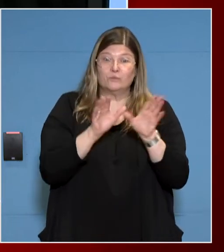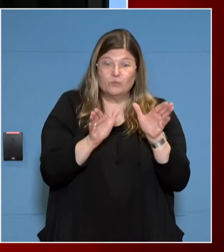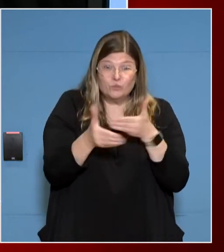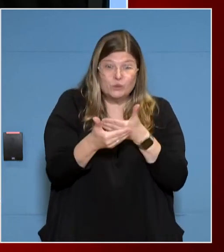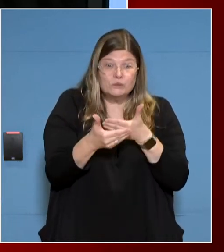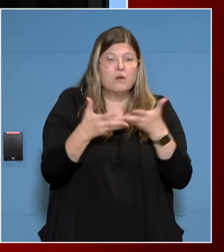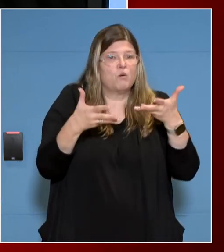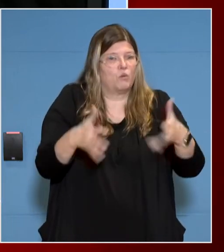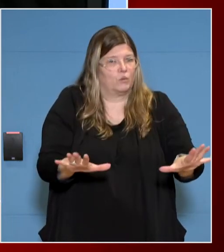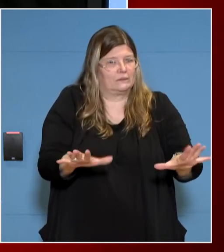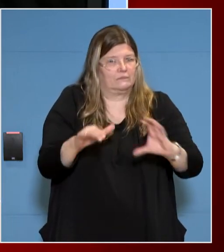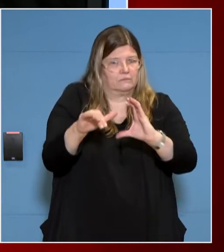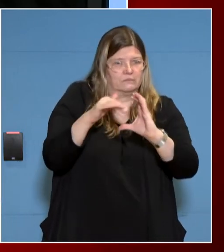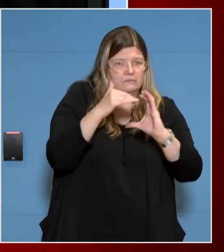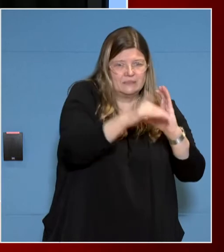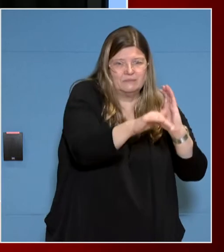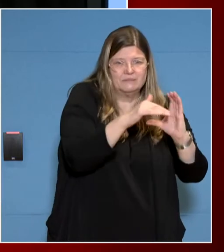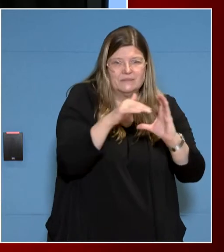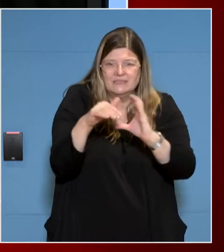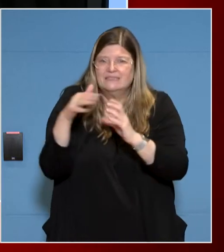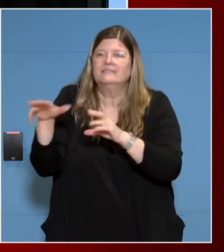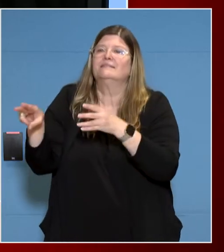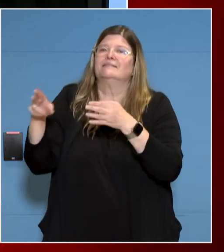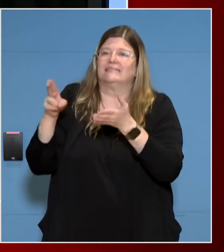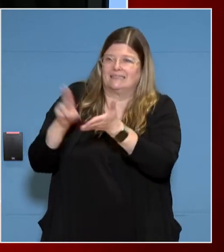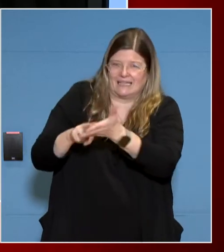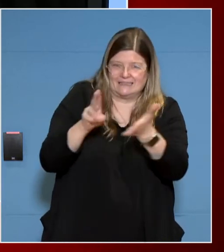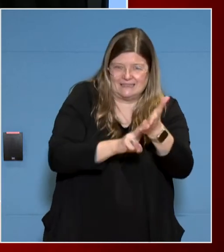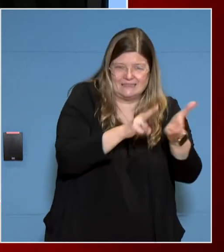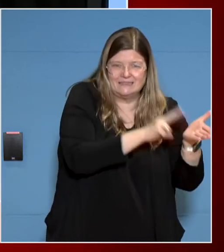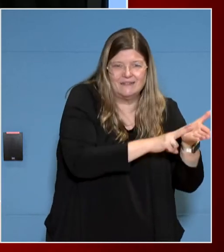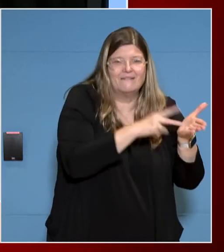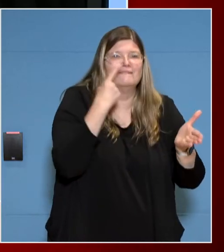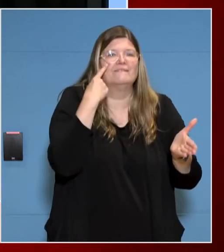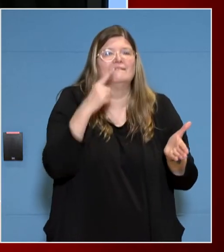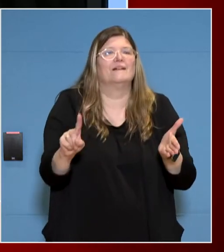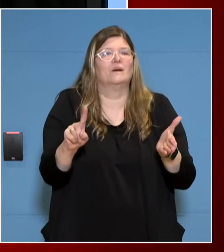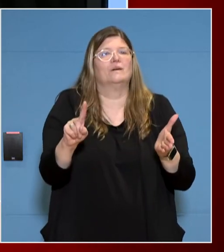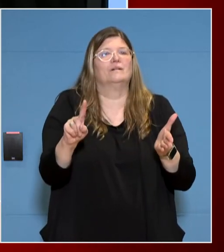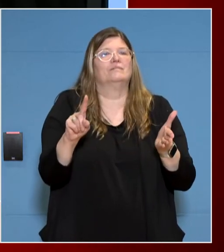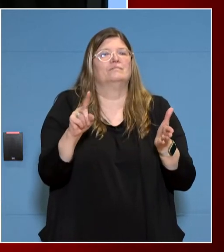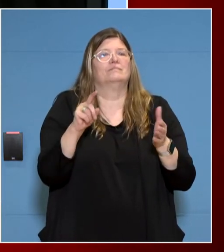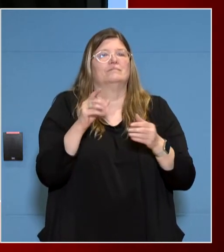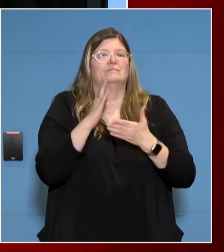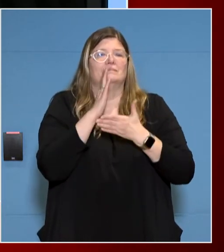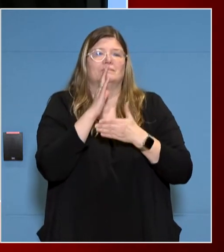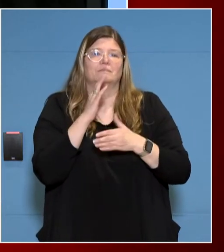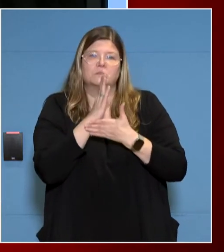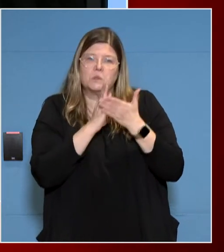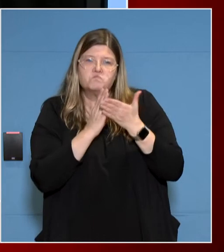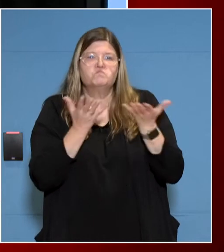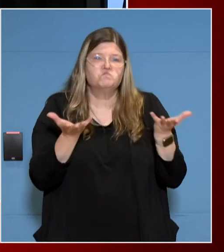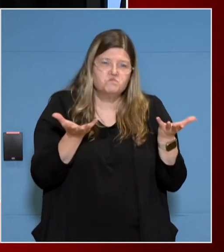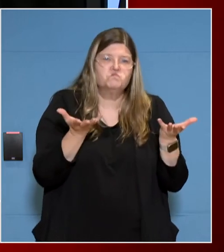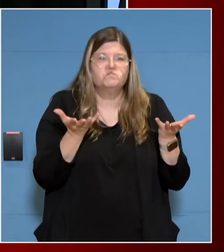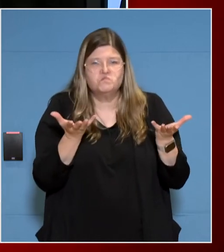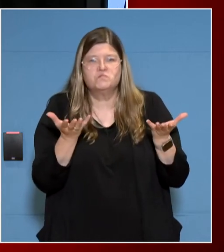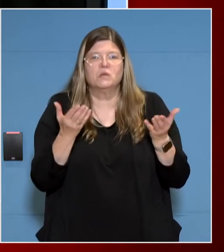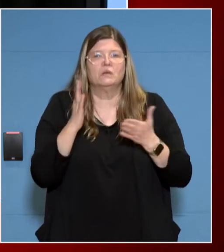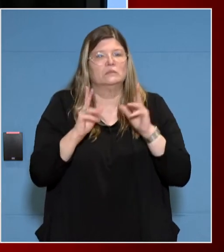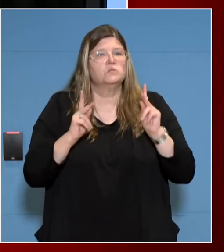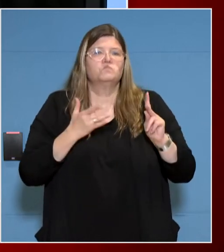email and had already signed up. So that's just one small anecdote out of our whole system. But actually,